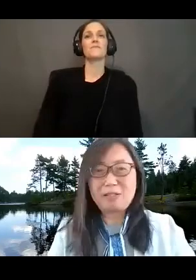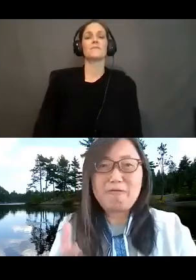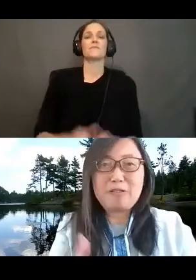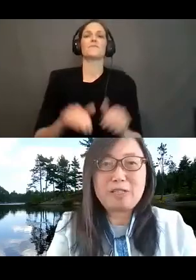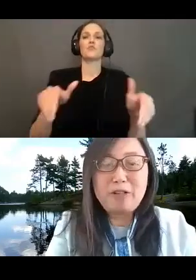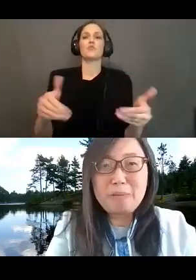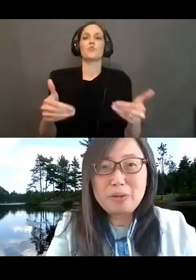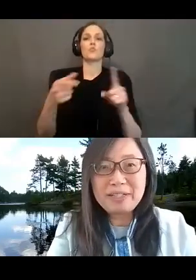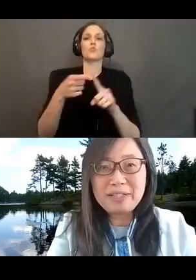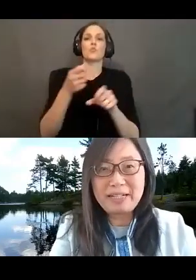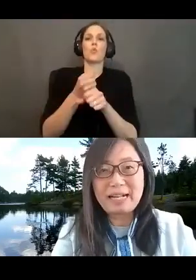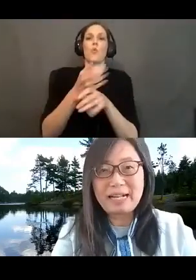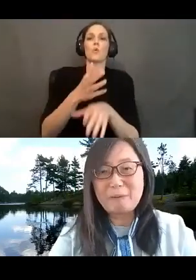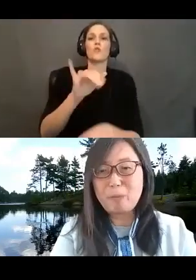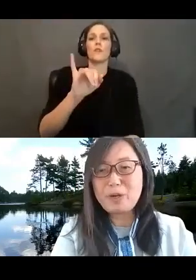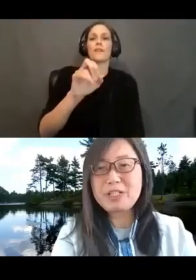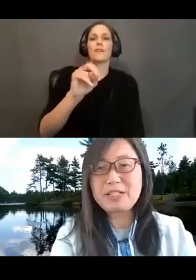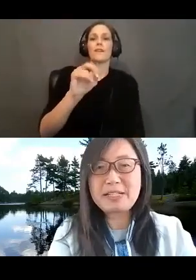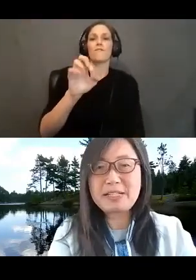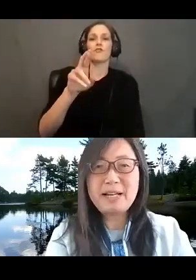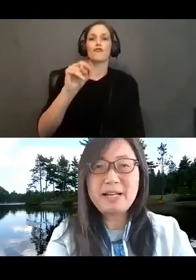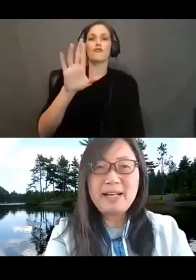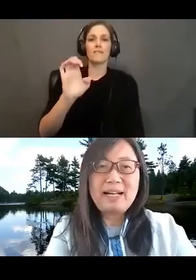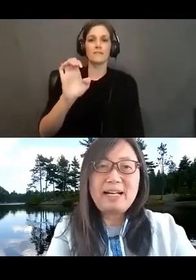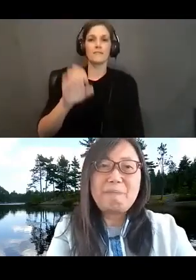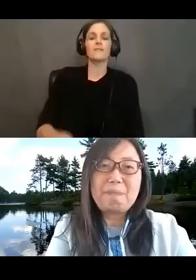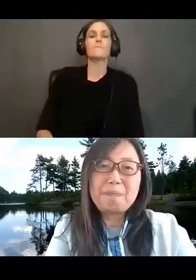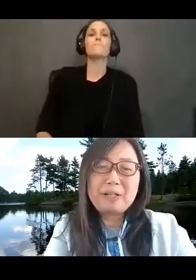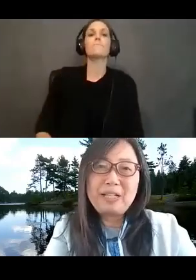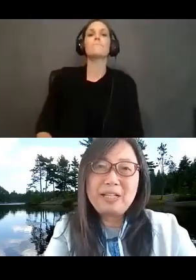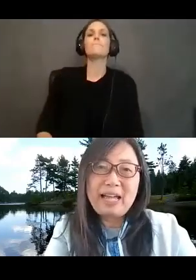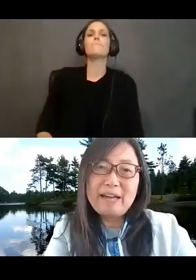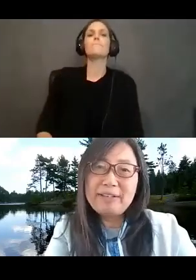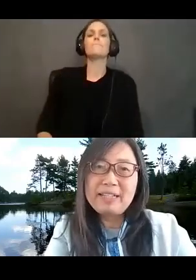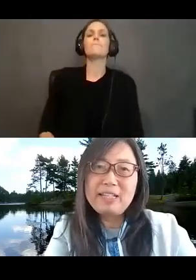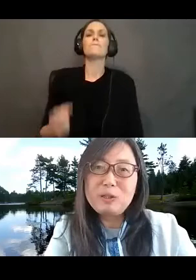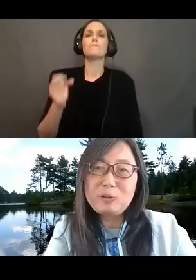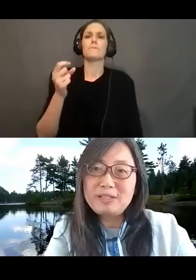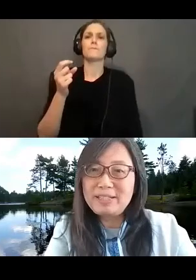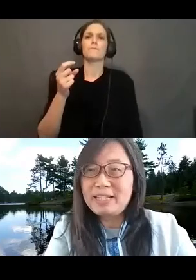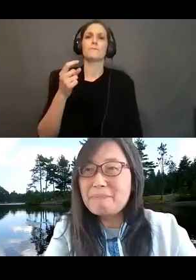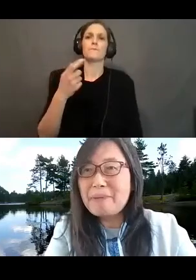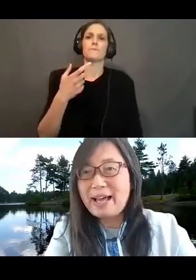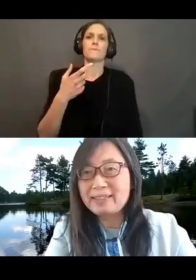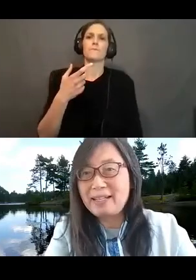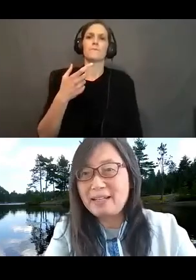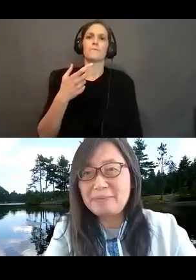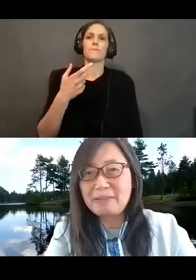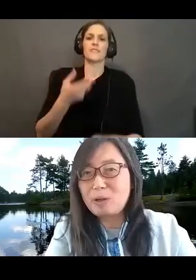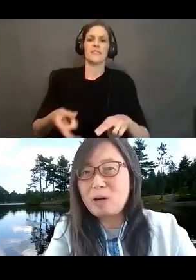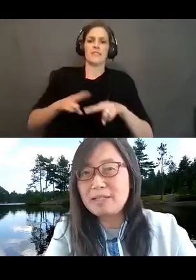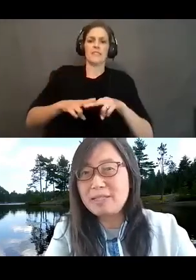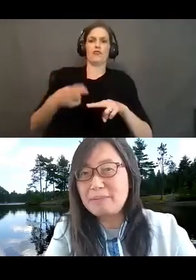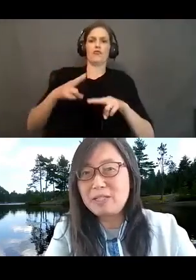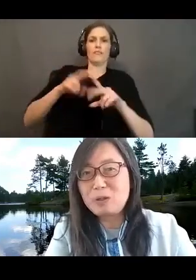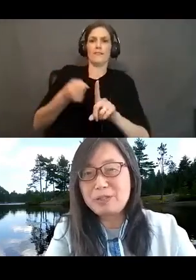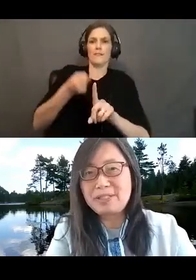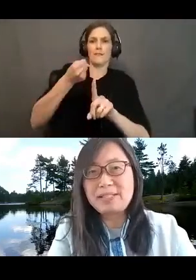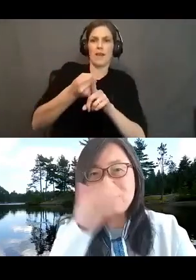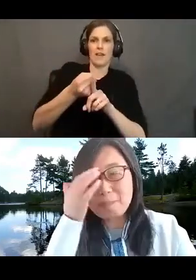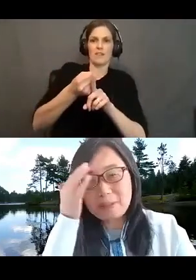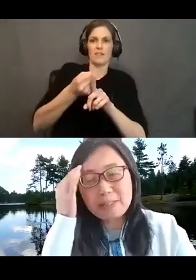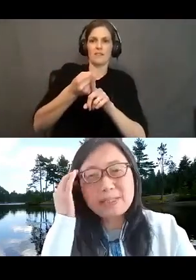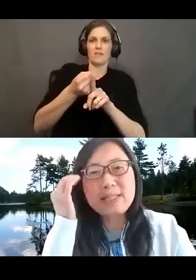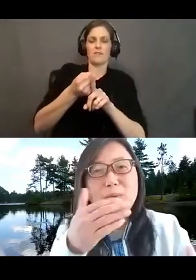the causal inference framework, which is having an increasing impact across many social